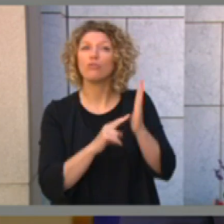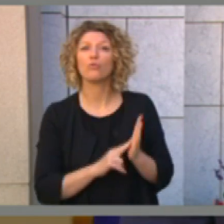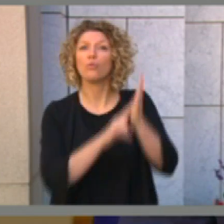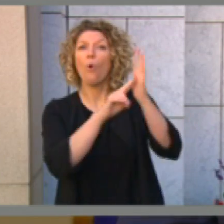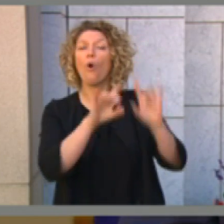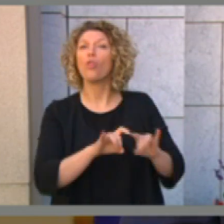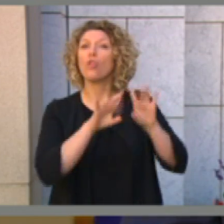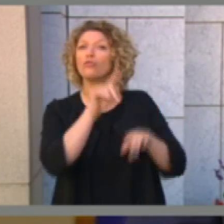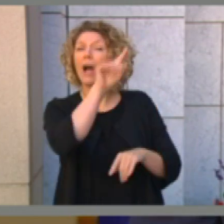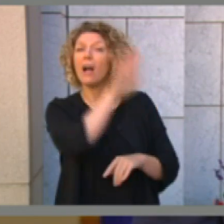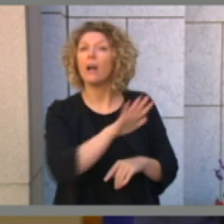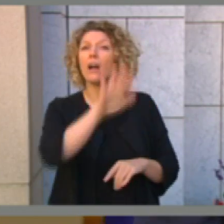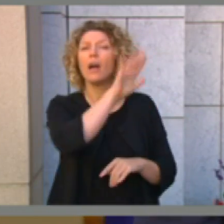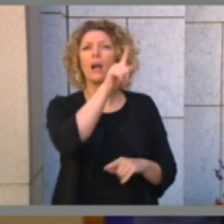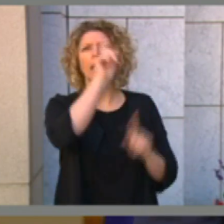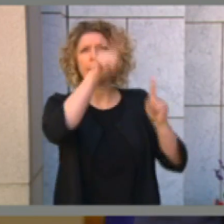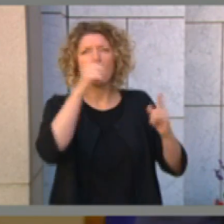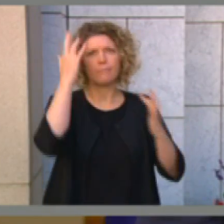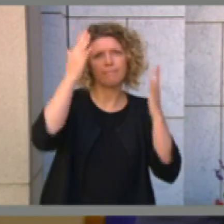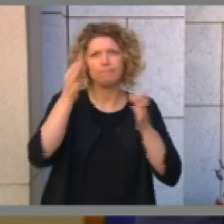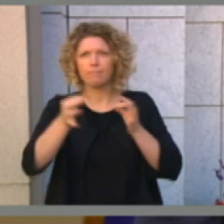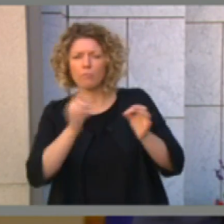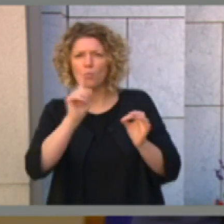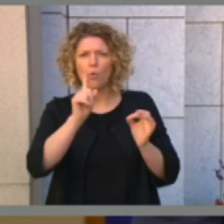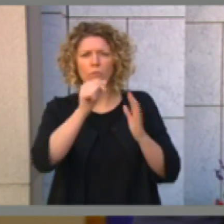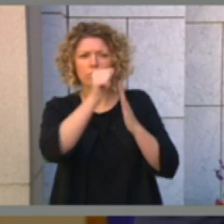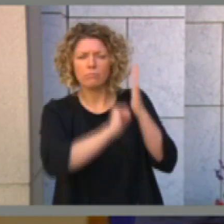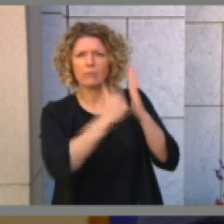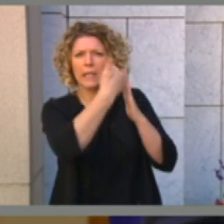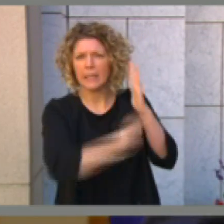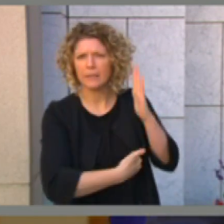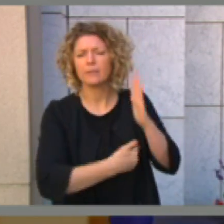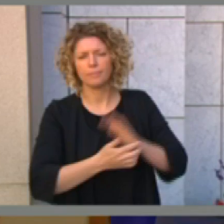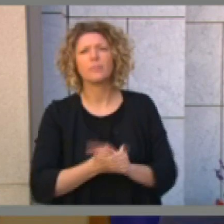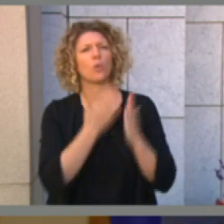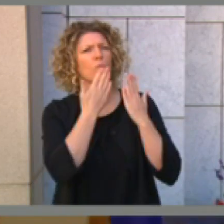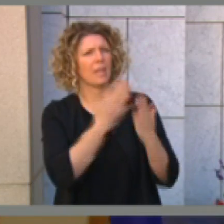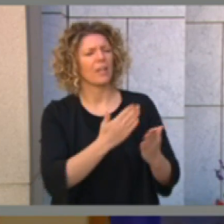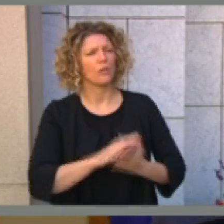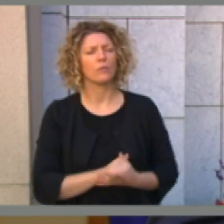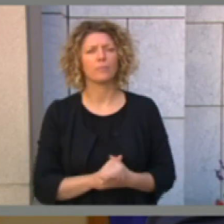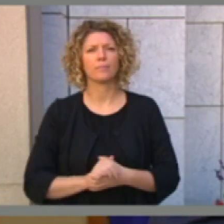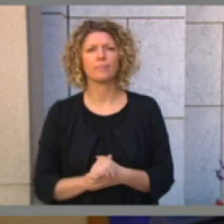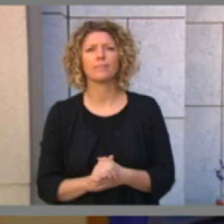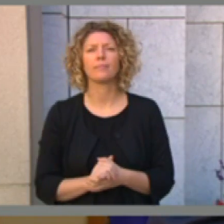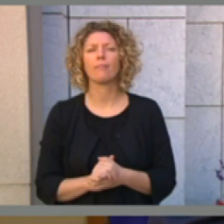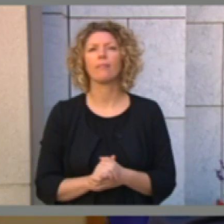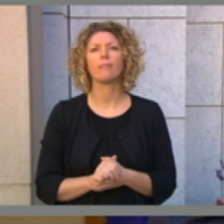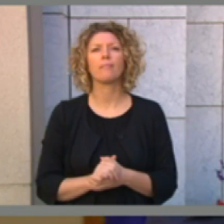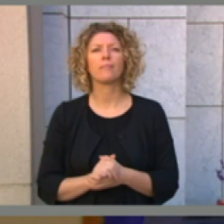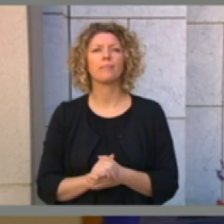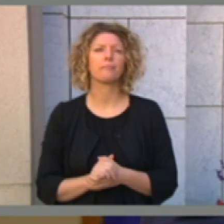Minister there, is already taking action on those issues appropriately, and I commend him for doing that. In relation to schools,